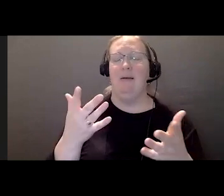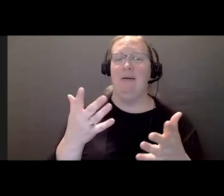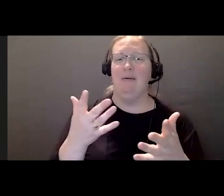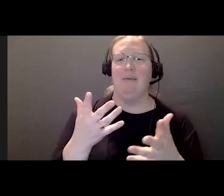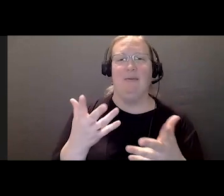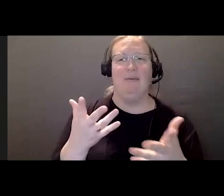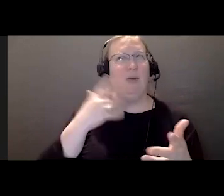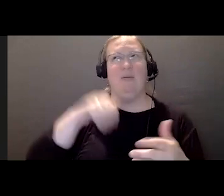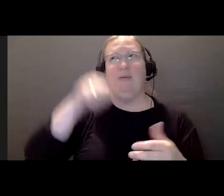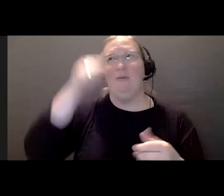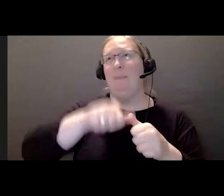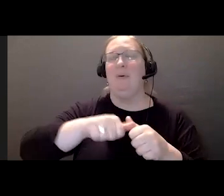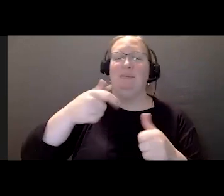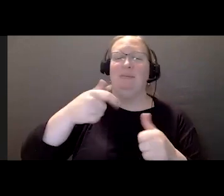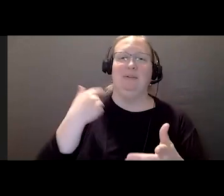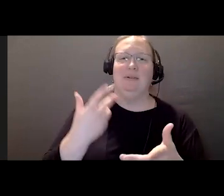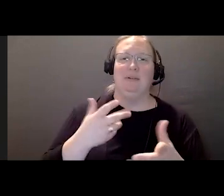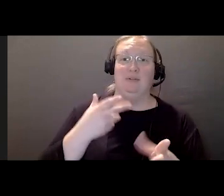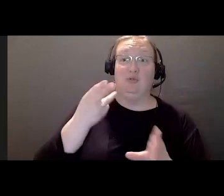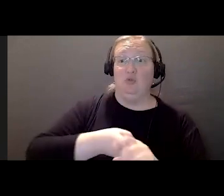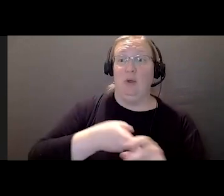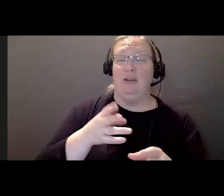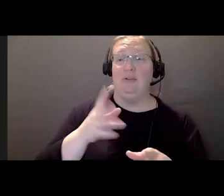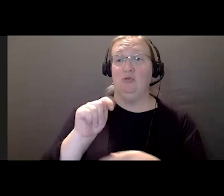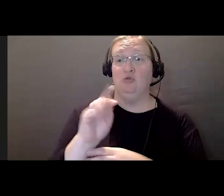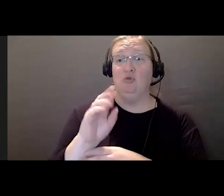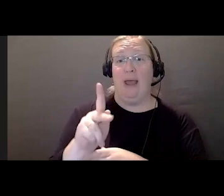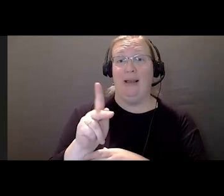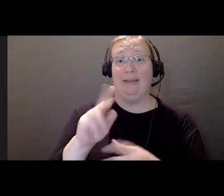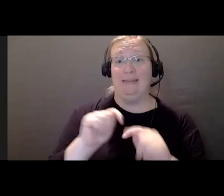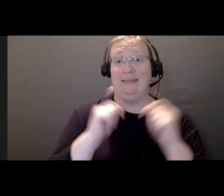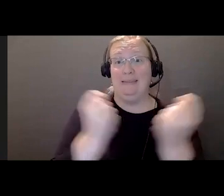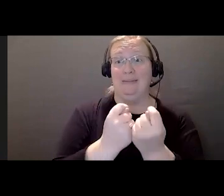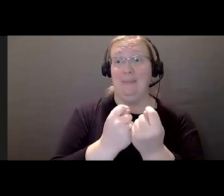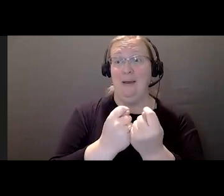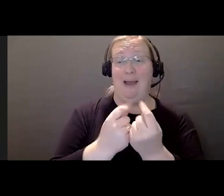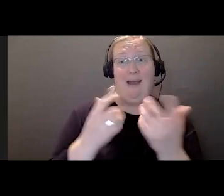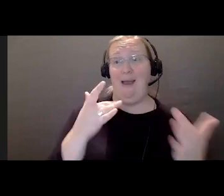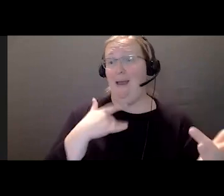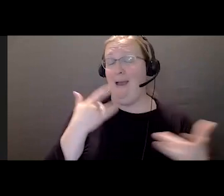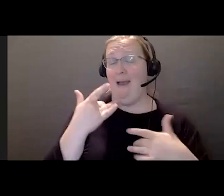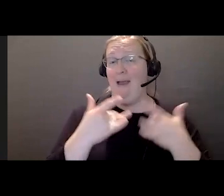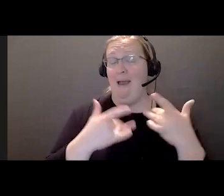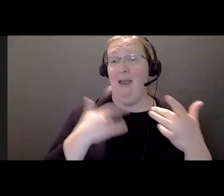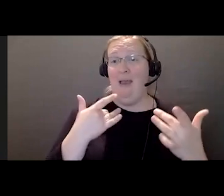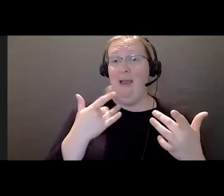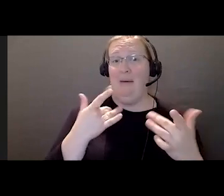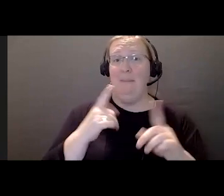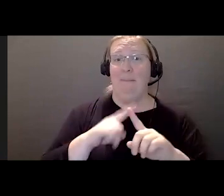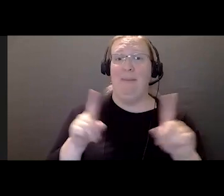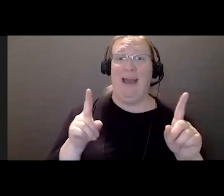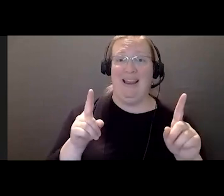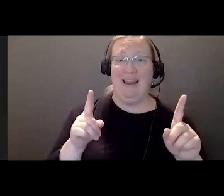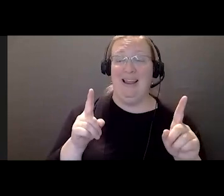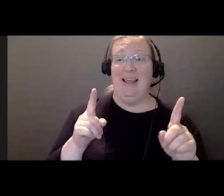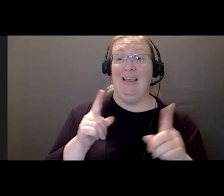long-distance running. Unfortunately, on the day of the meet, the track team bus left without